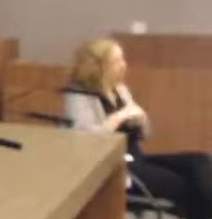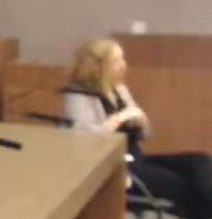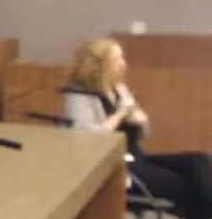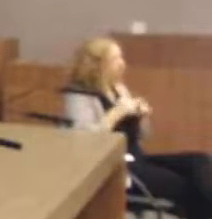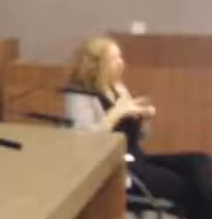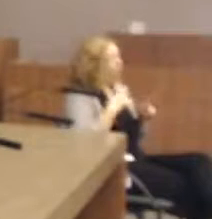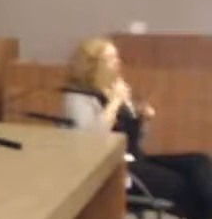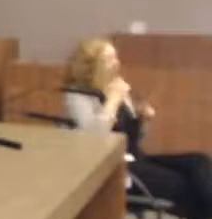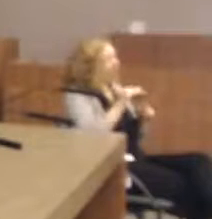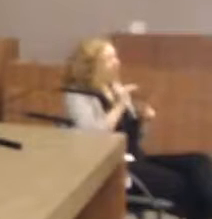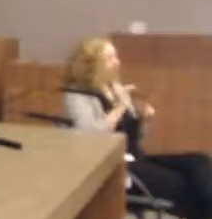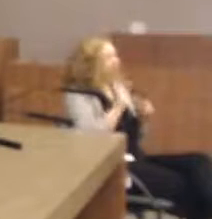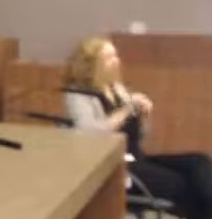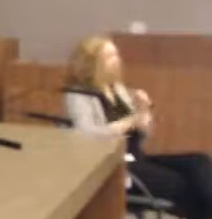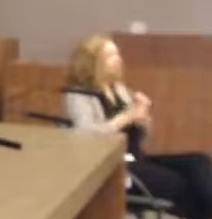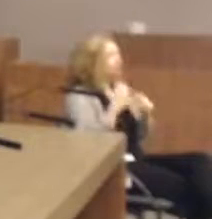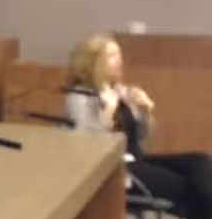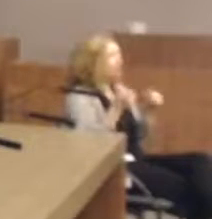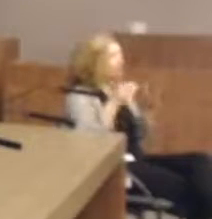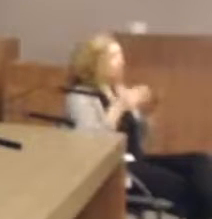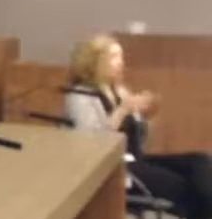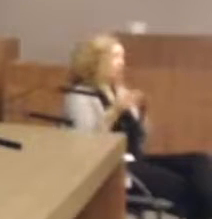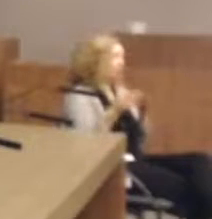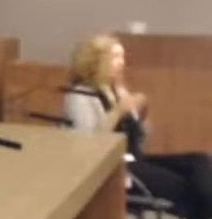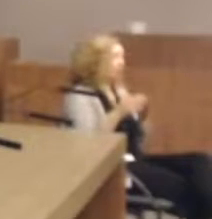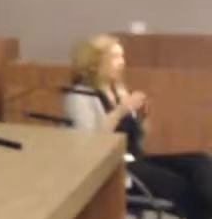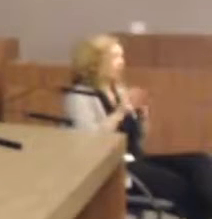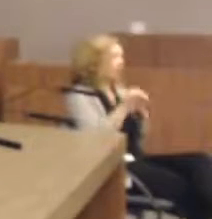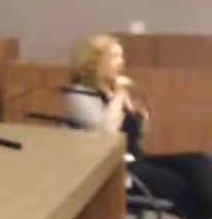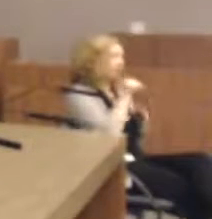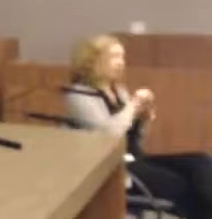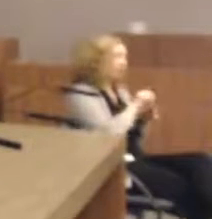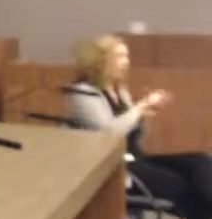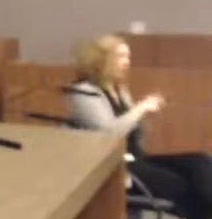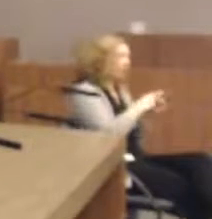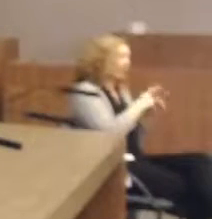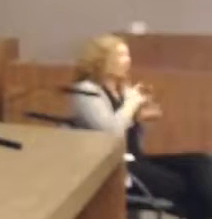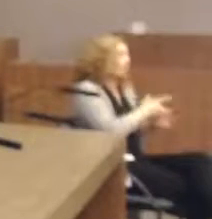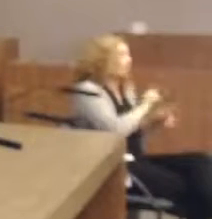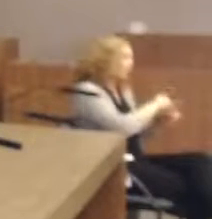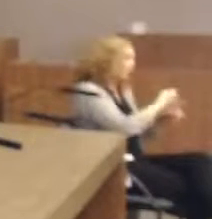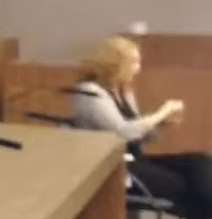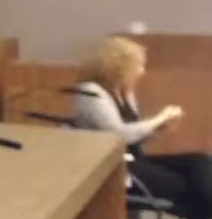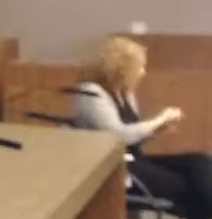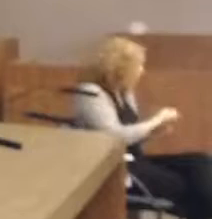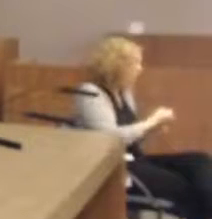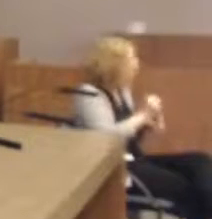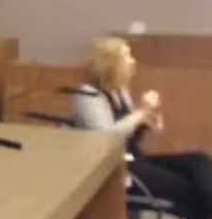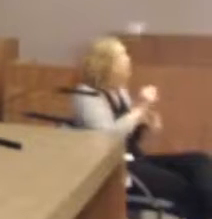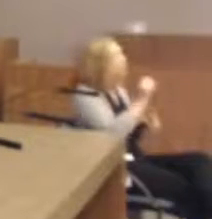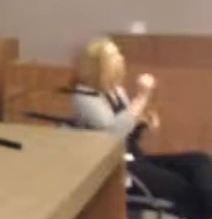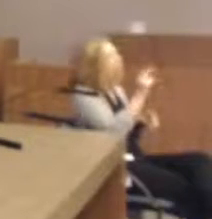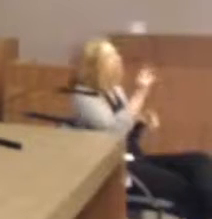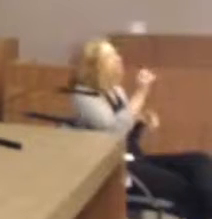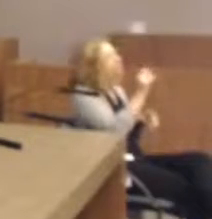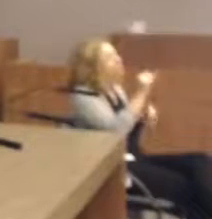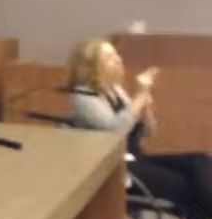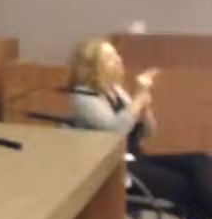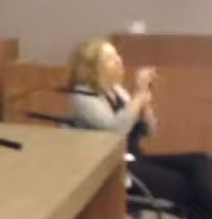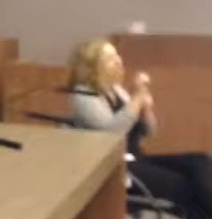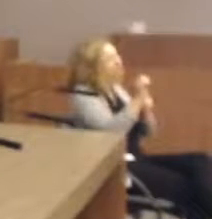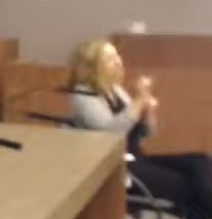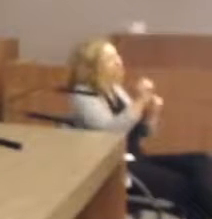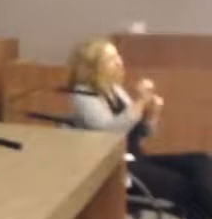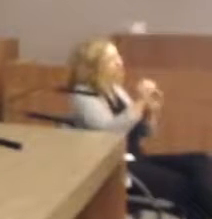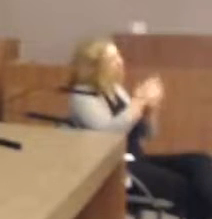That would be the healthiest way that we can do it. That's not the scenario that usually happens for people, though. So their substance abuse might happen later, and